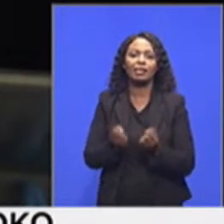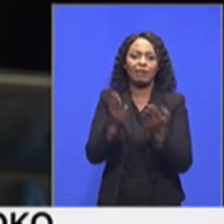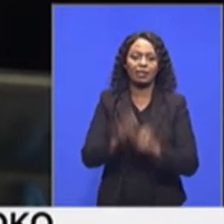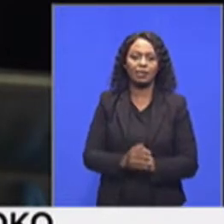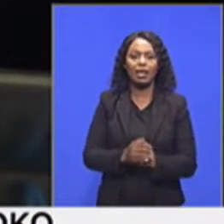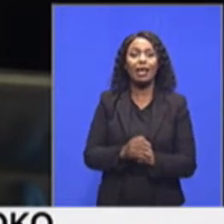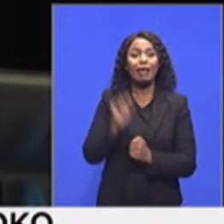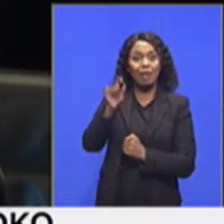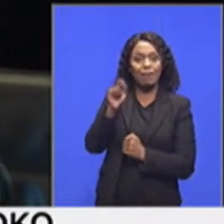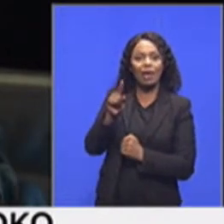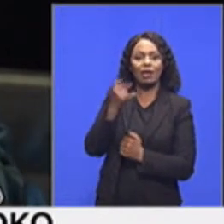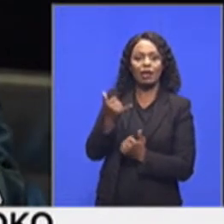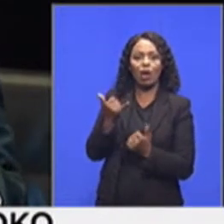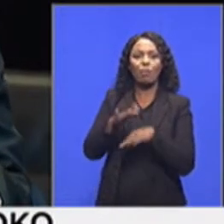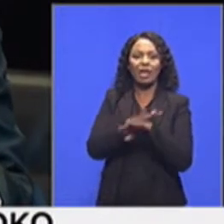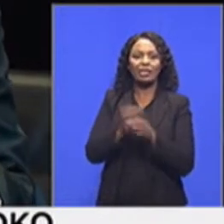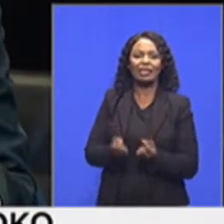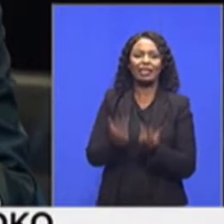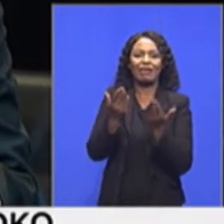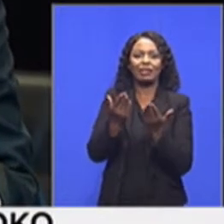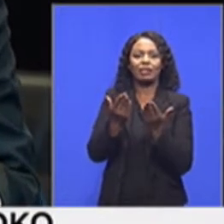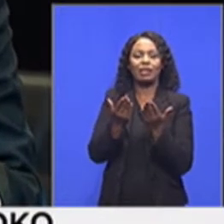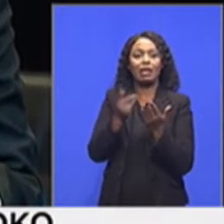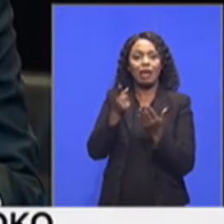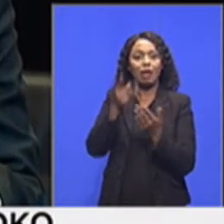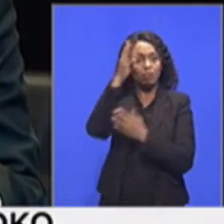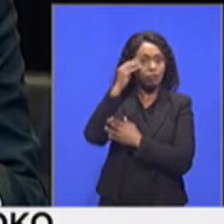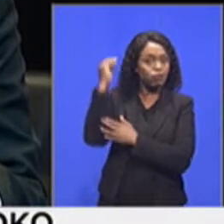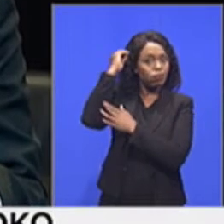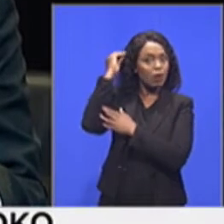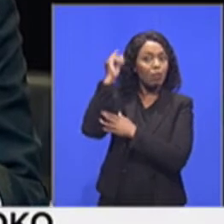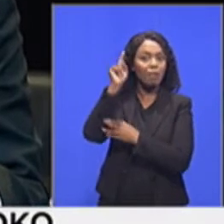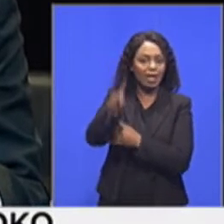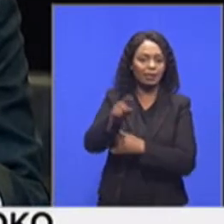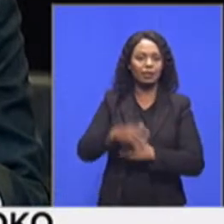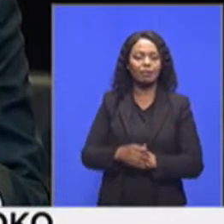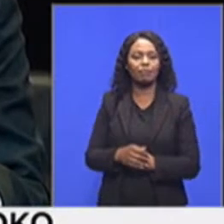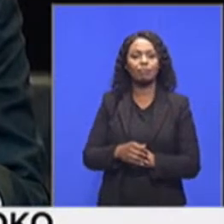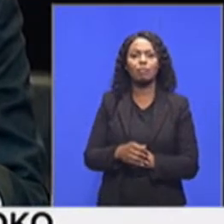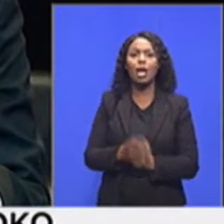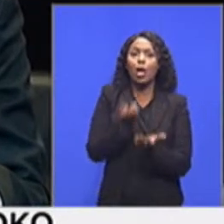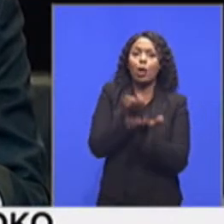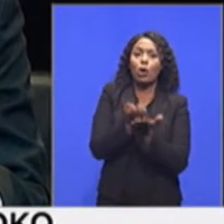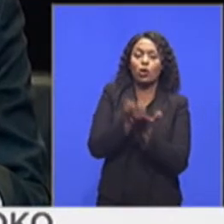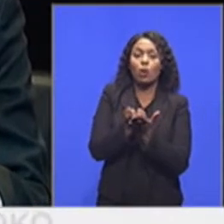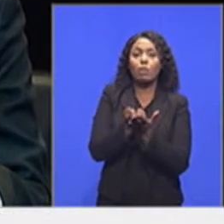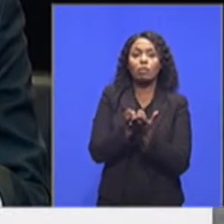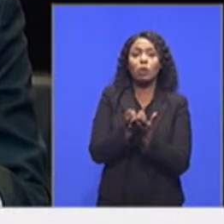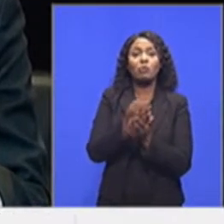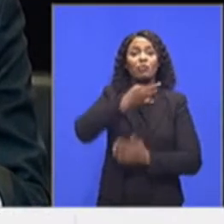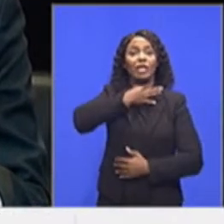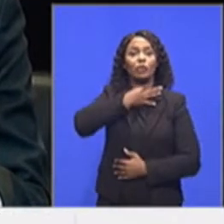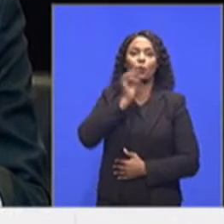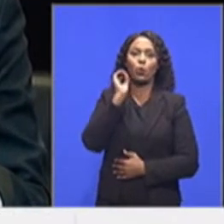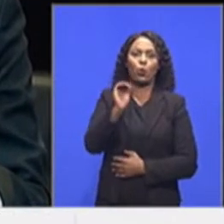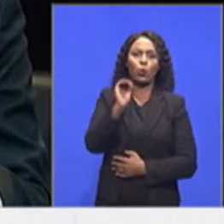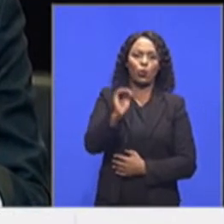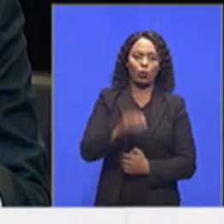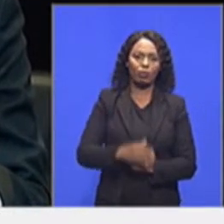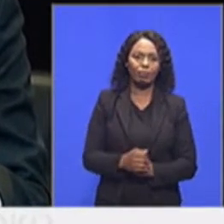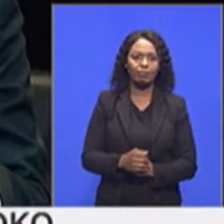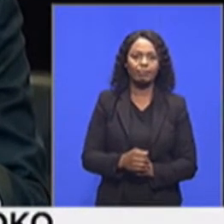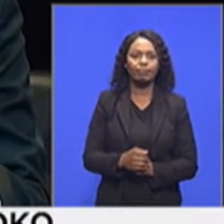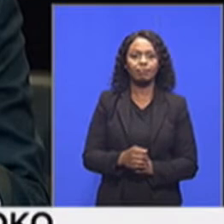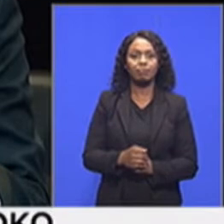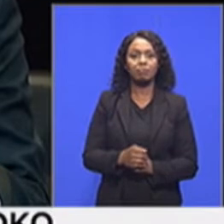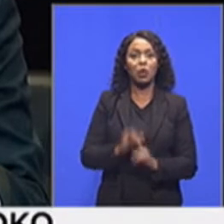are rising. Madam Speaker, our economy is facing significant risk. Uncertainty is on the